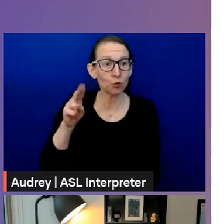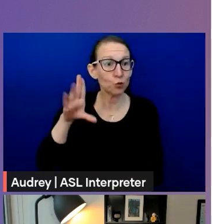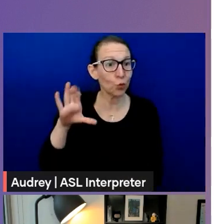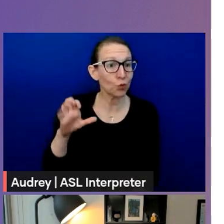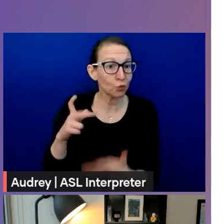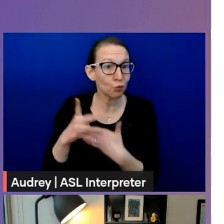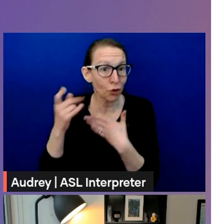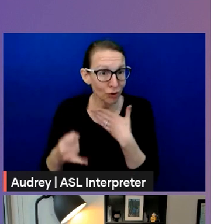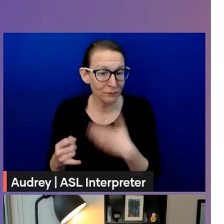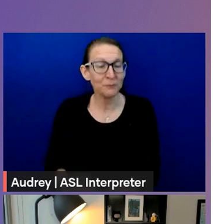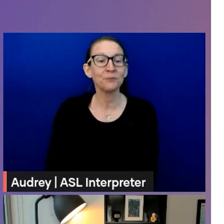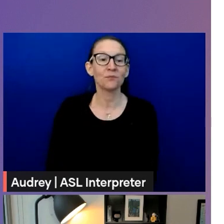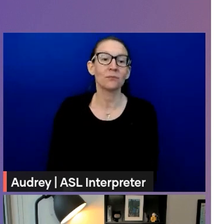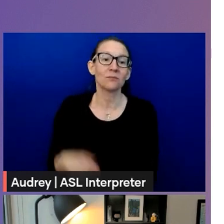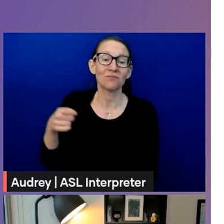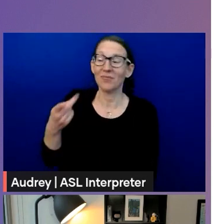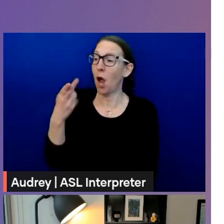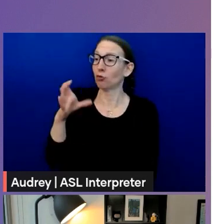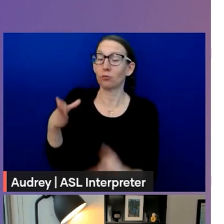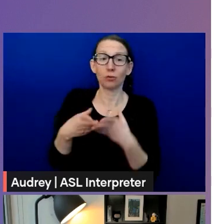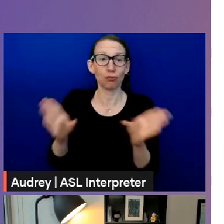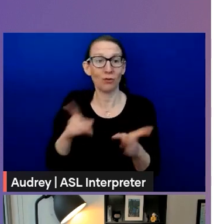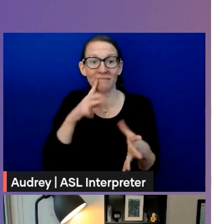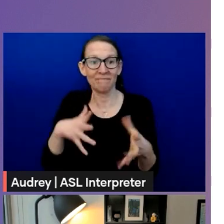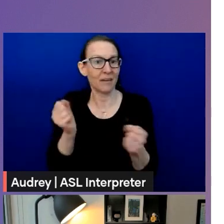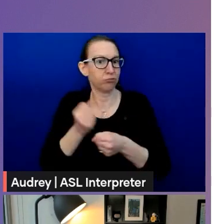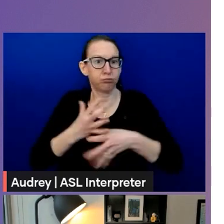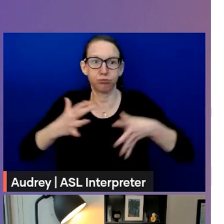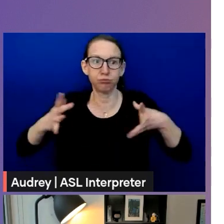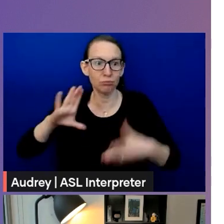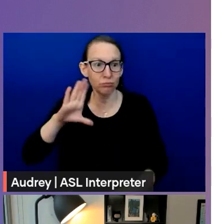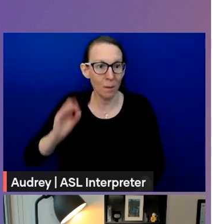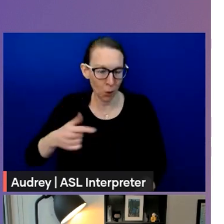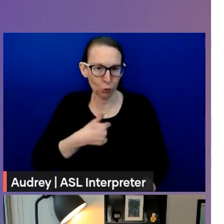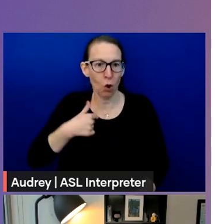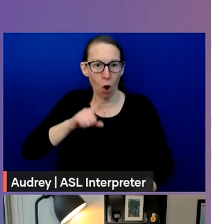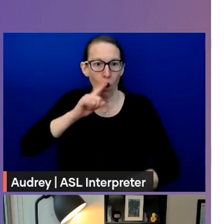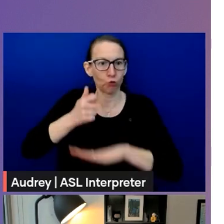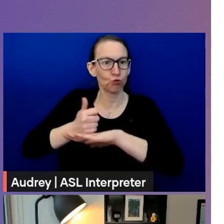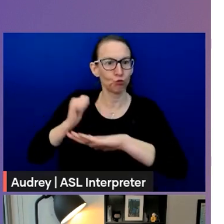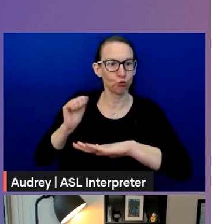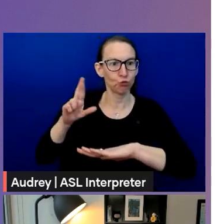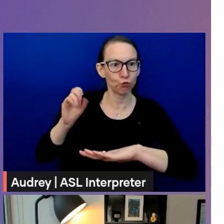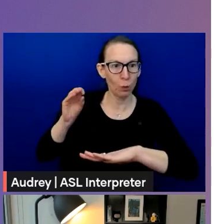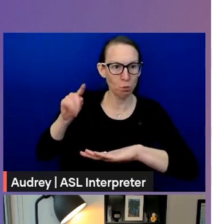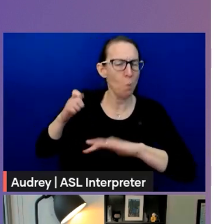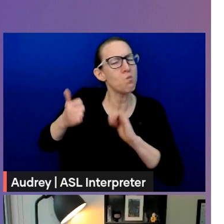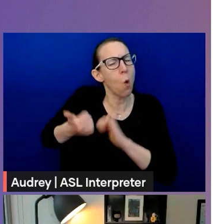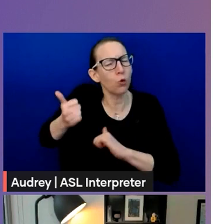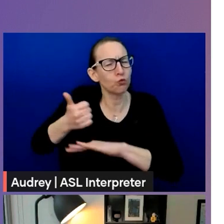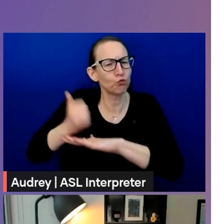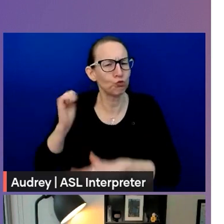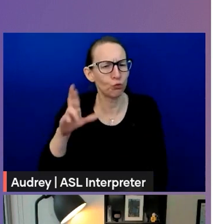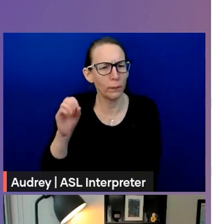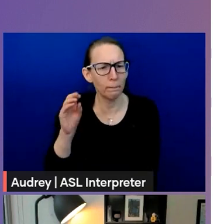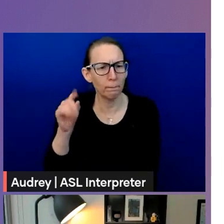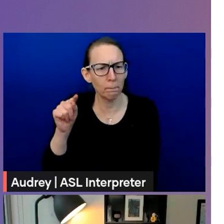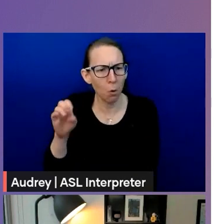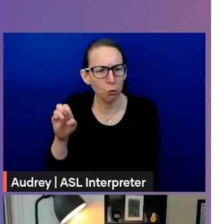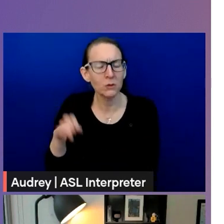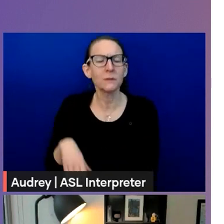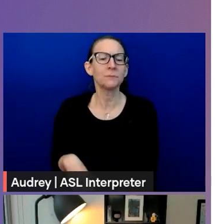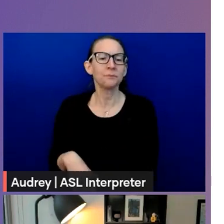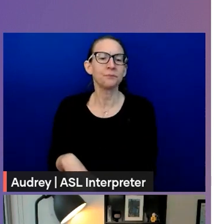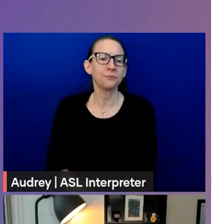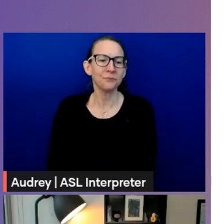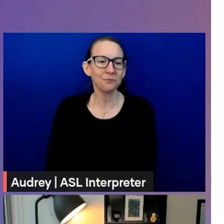And we are, HashiCorp in general is a fast-growing company. We are remote, mostly remote to a certain extent,